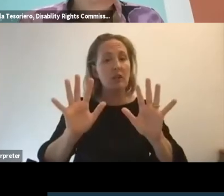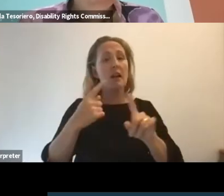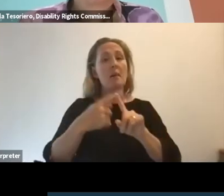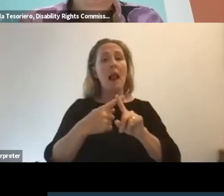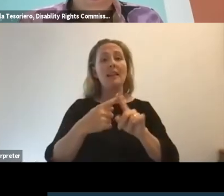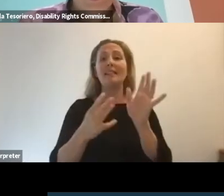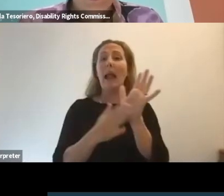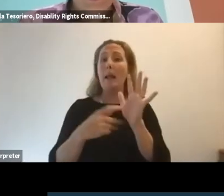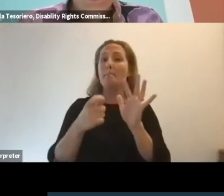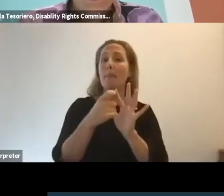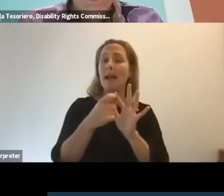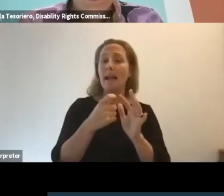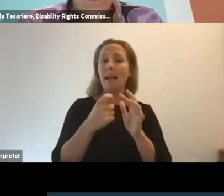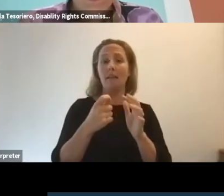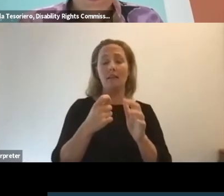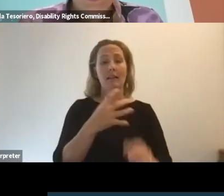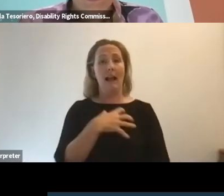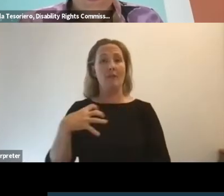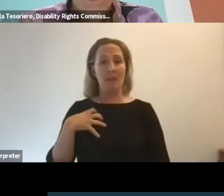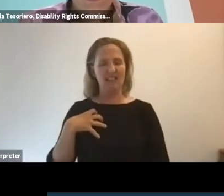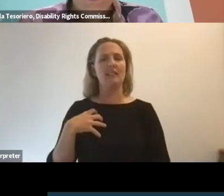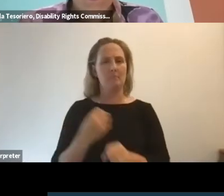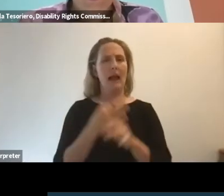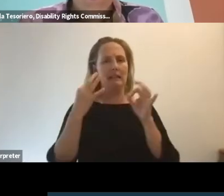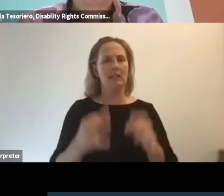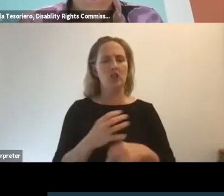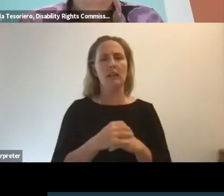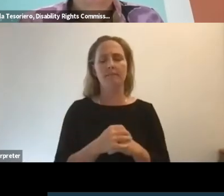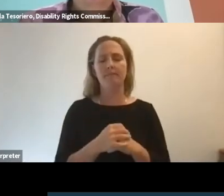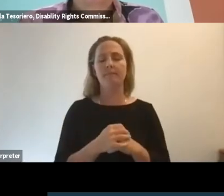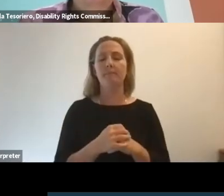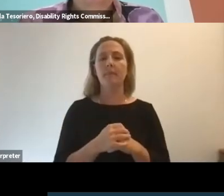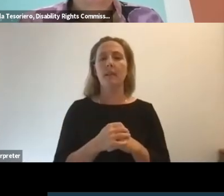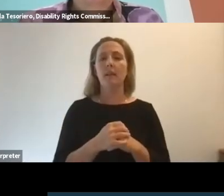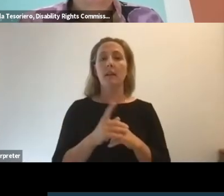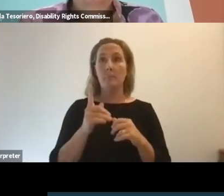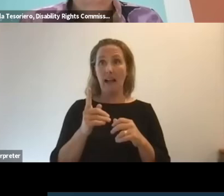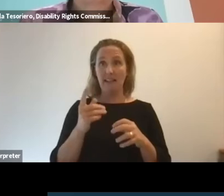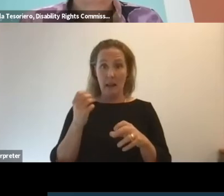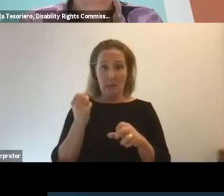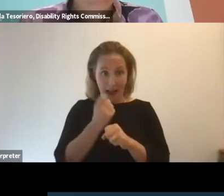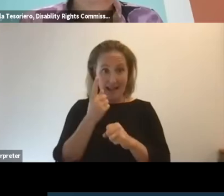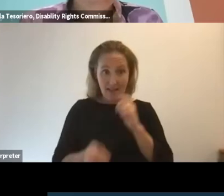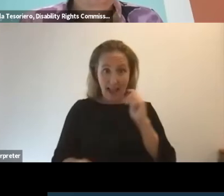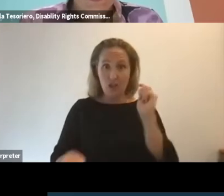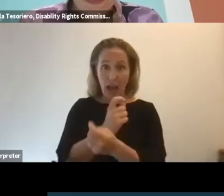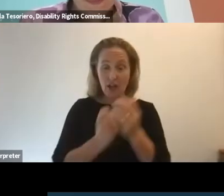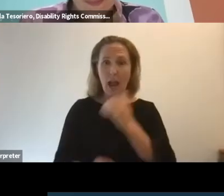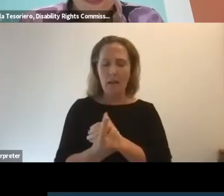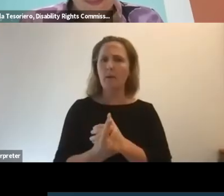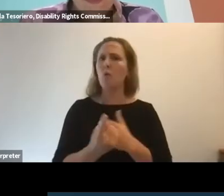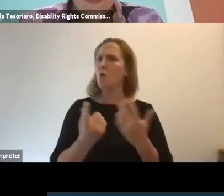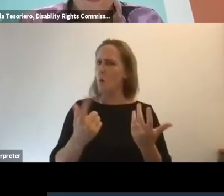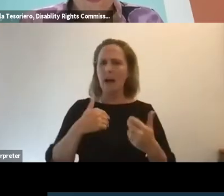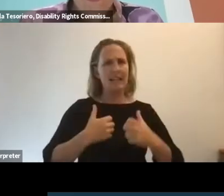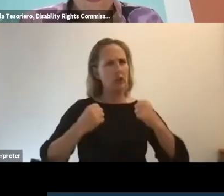happen had to take a lot of guts. And so how do we grow